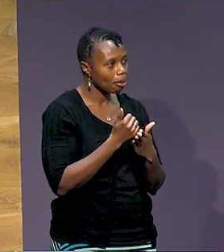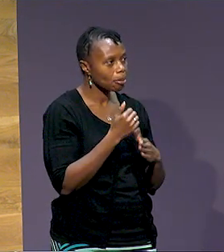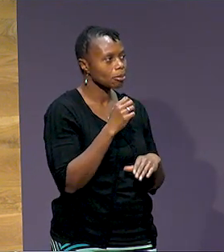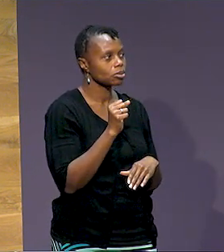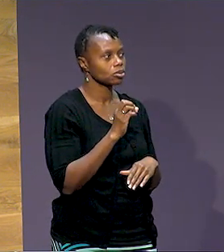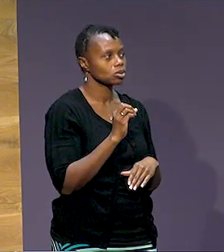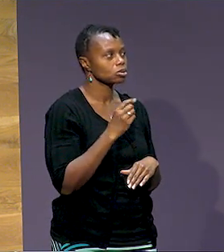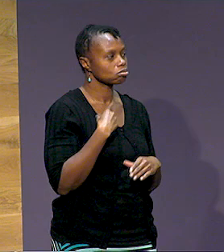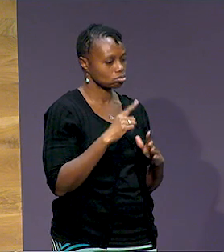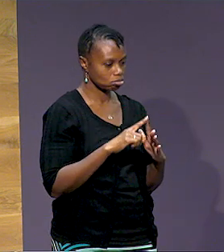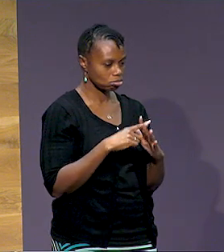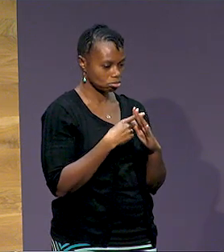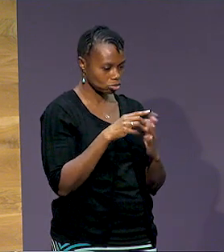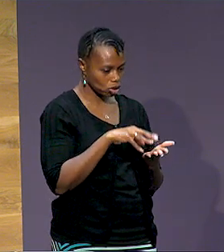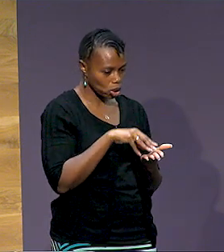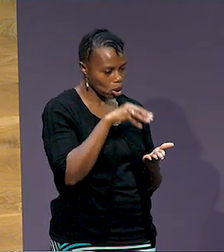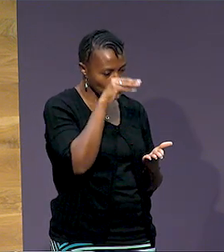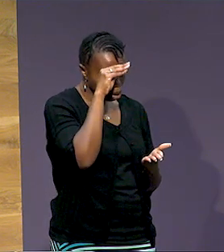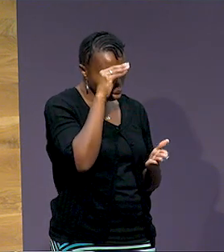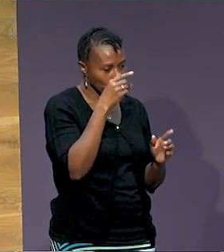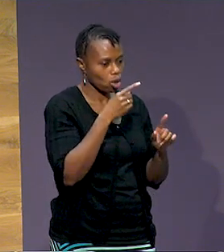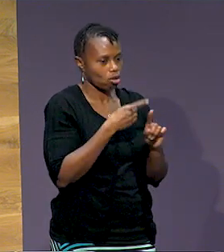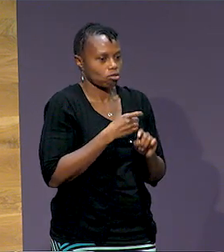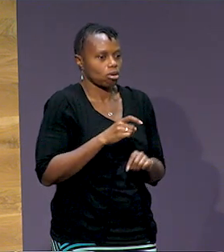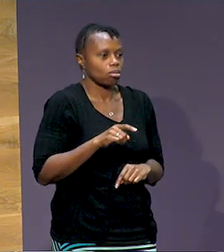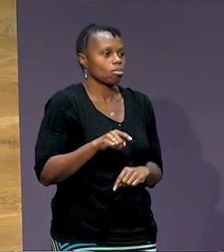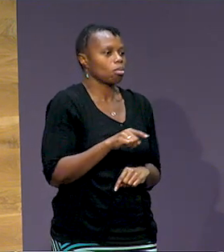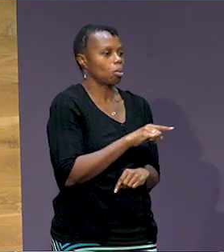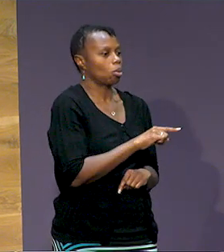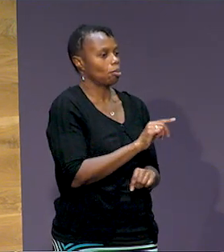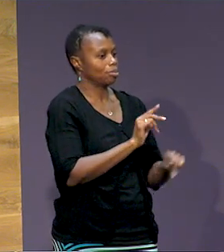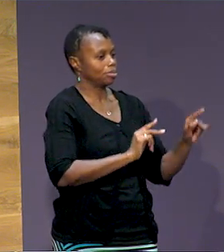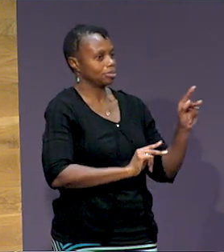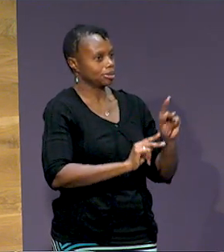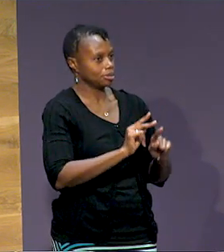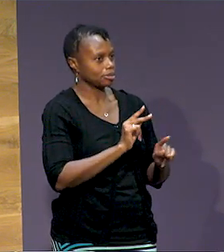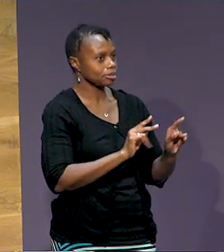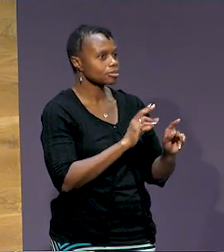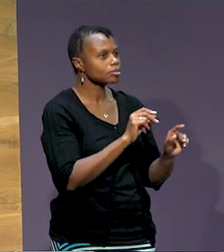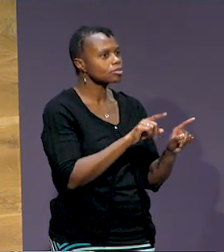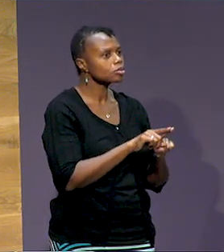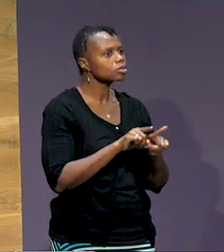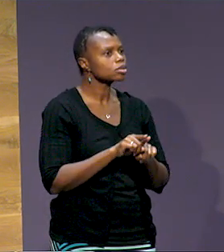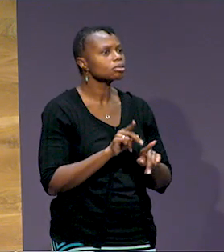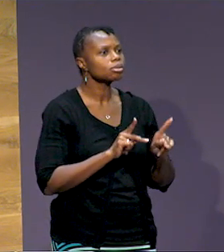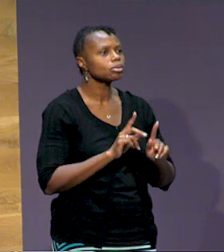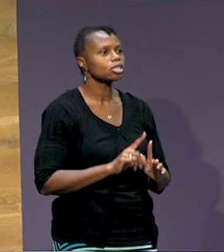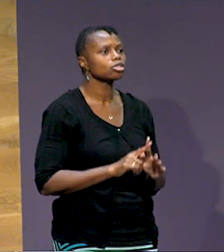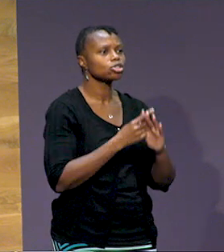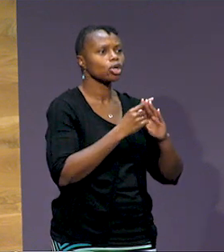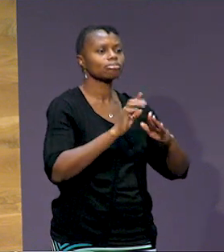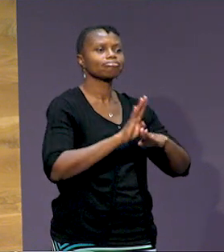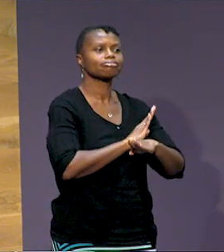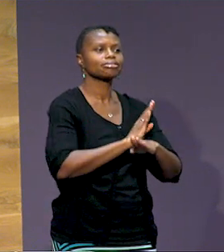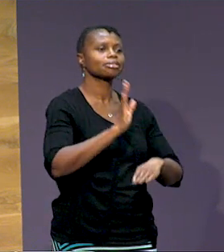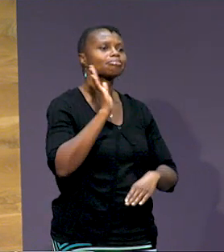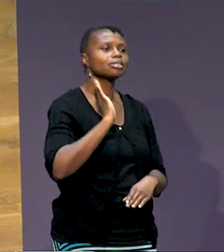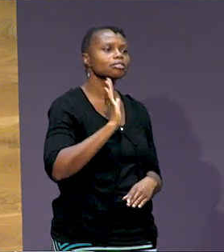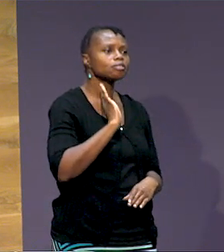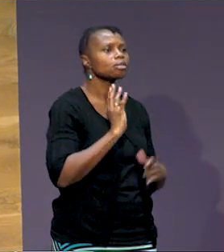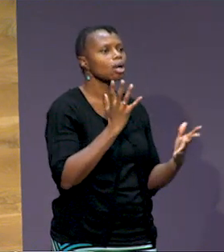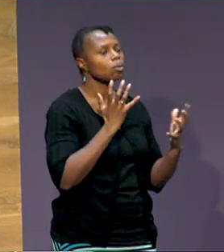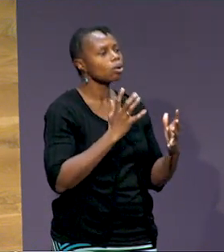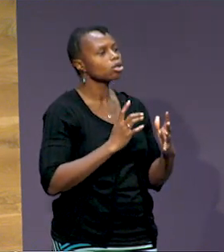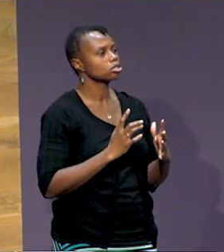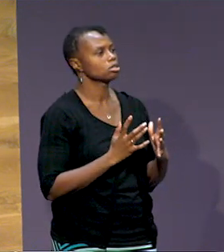started learning from those people. Also just people who had started a business before. I wanted to talk to folks